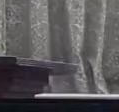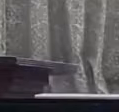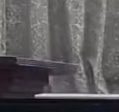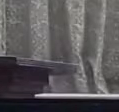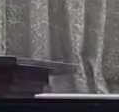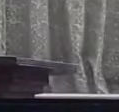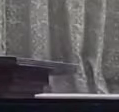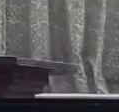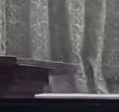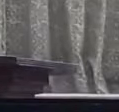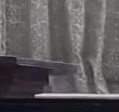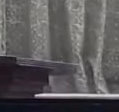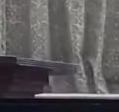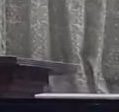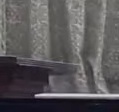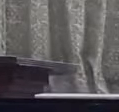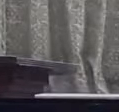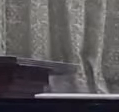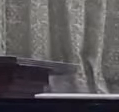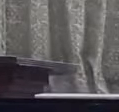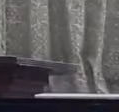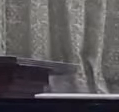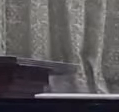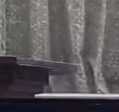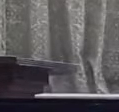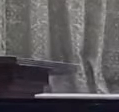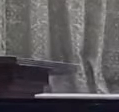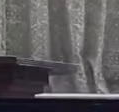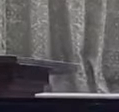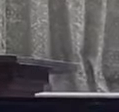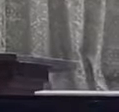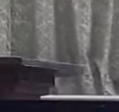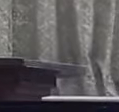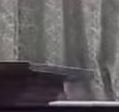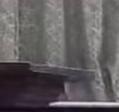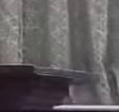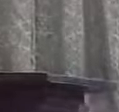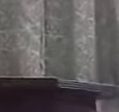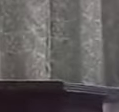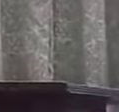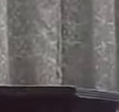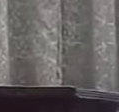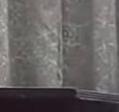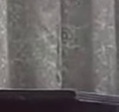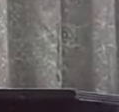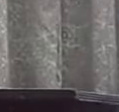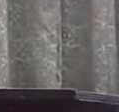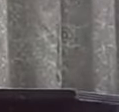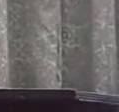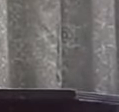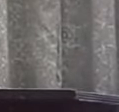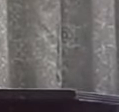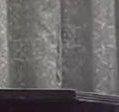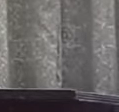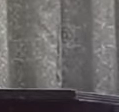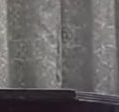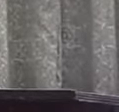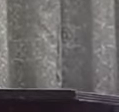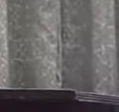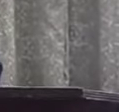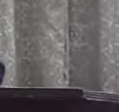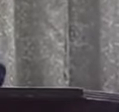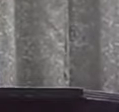it's just a refreshing once again in this message. There's nothing new because it's all in the Bible, and many of the